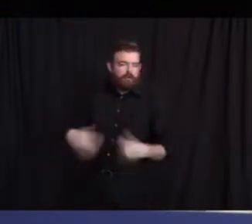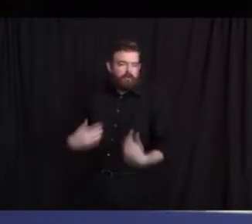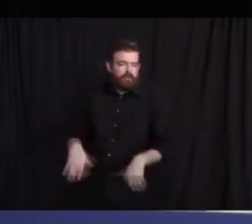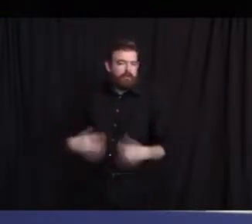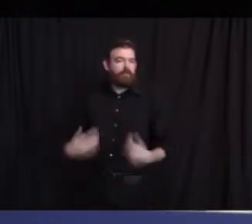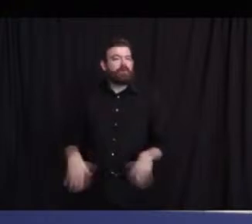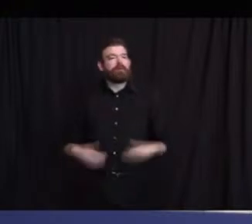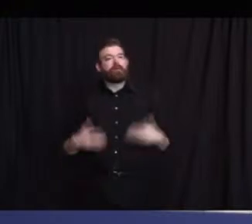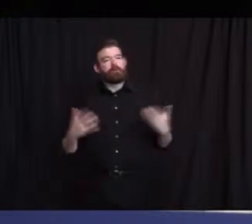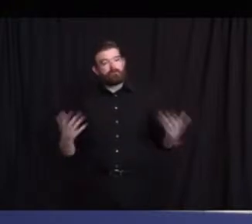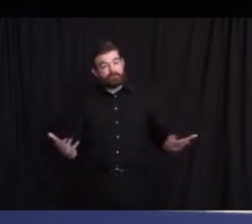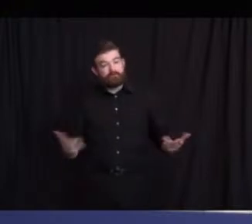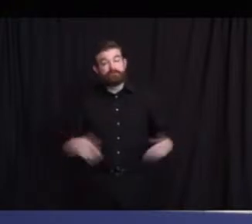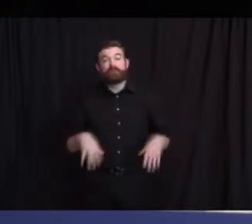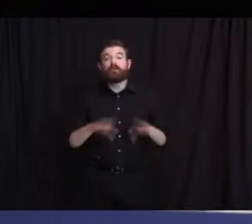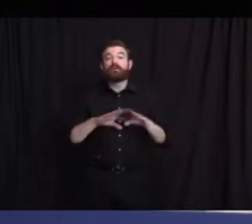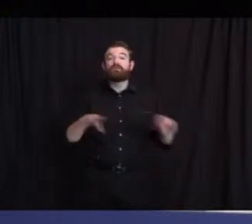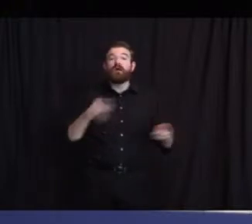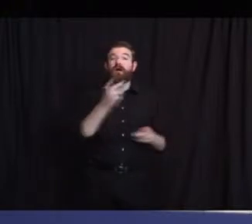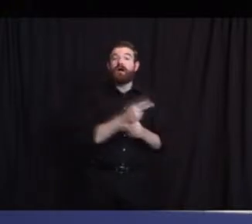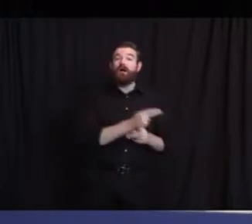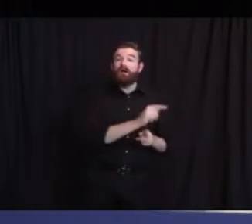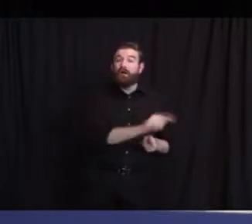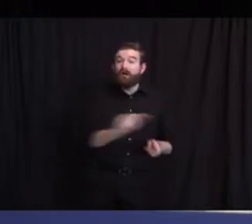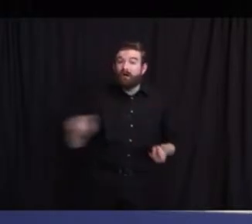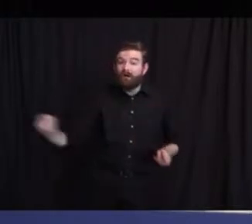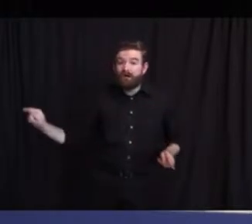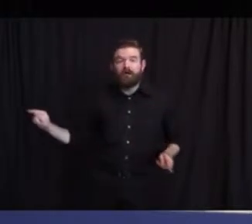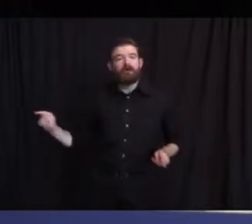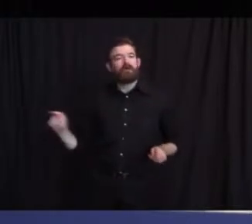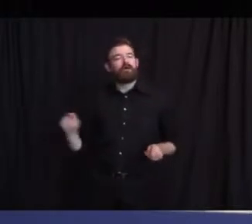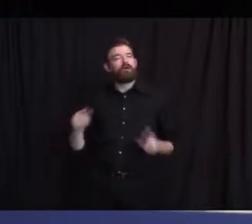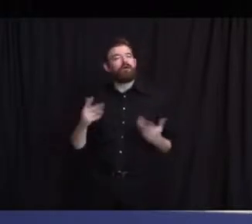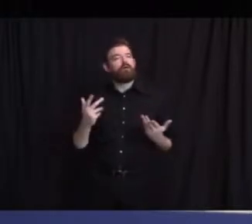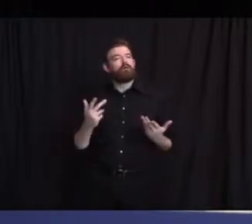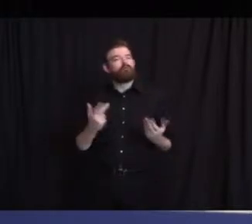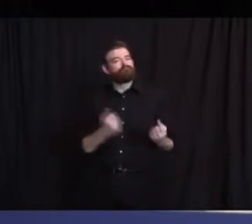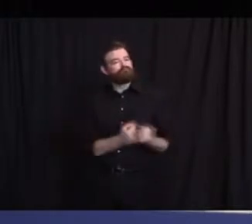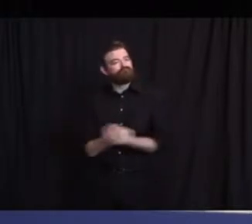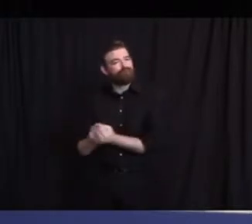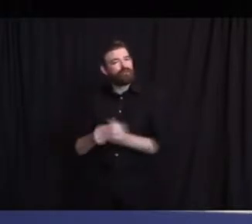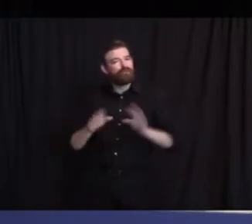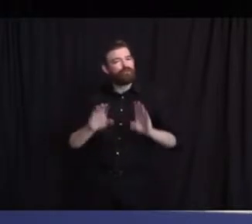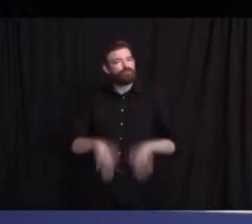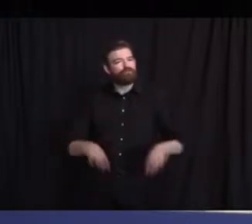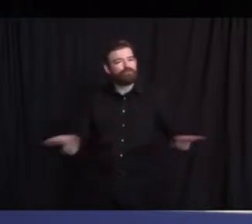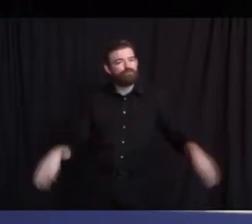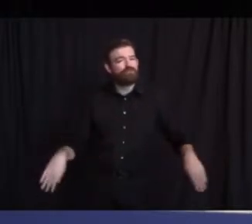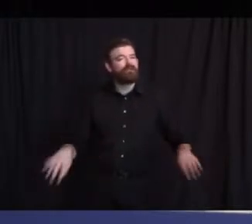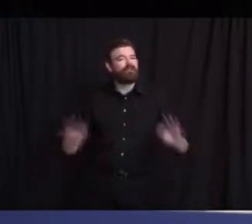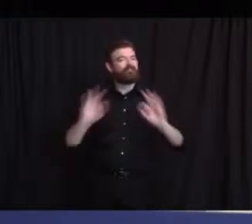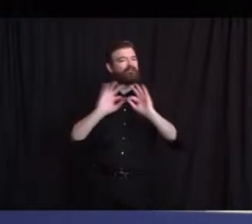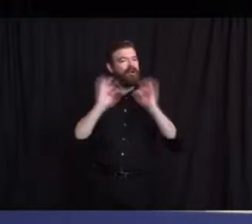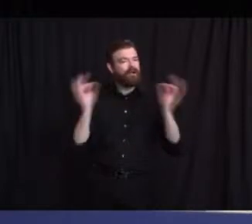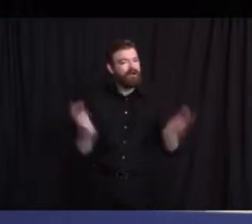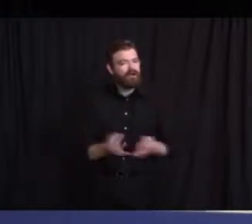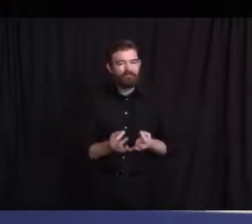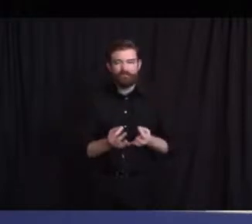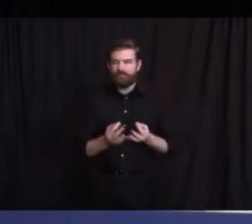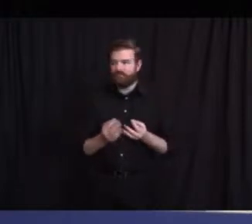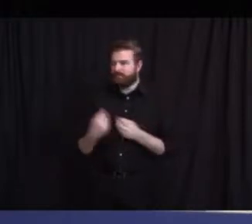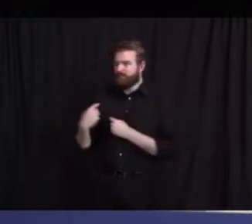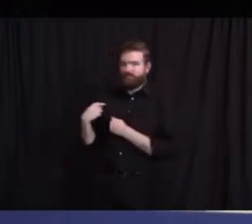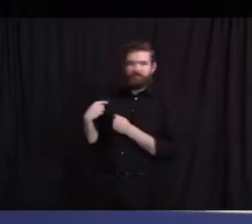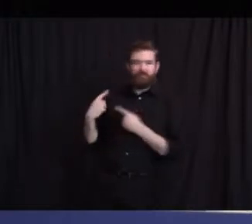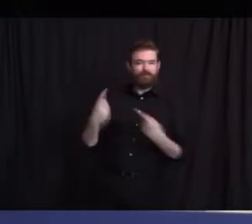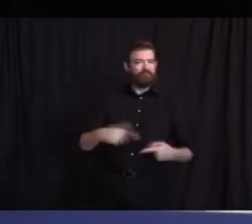so many young families. Putting those relationships on hold hasn't been easy for any of them. New Jersey's child care centers are